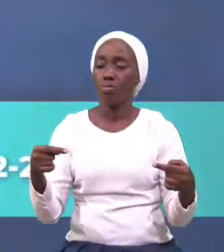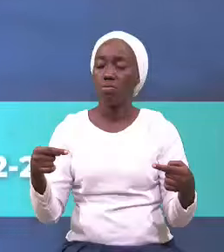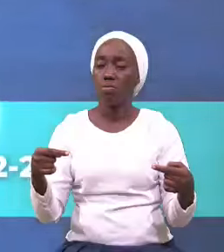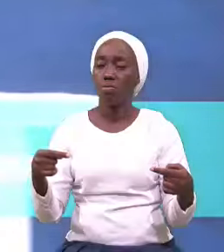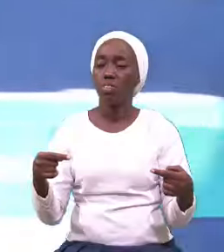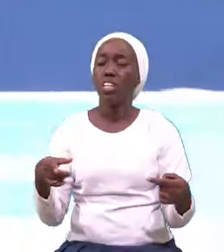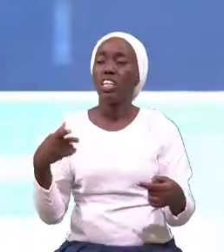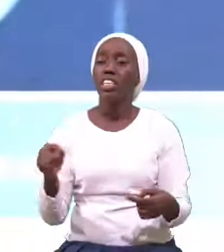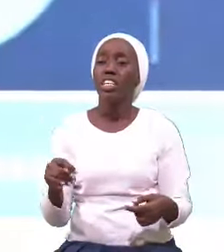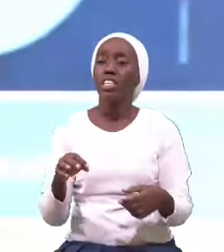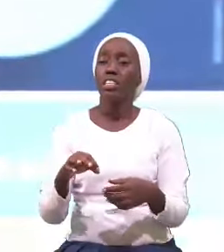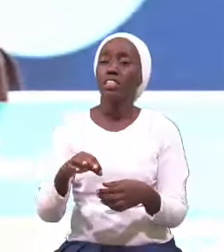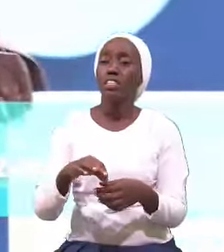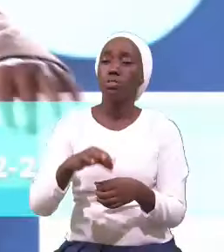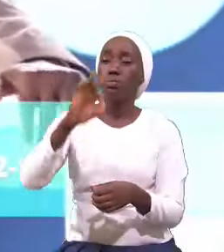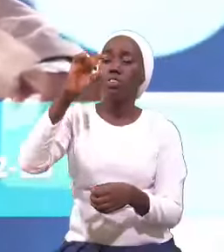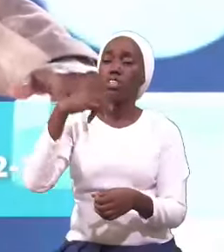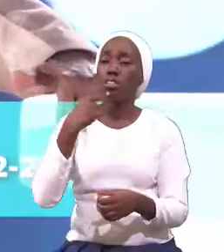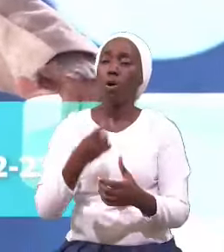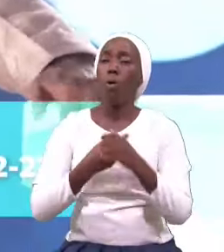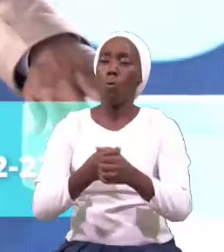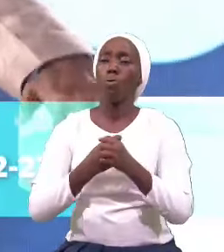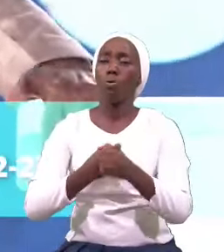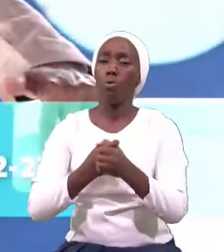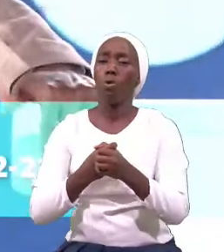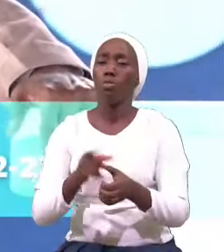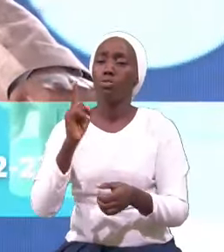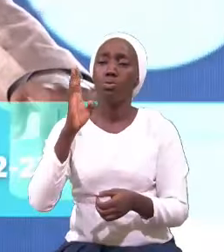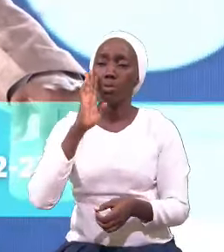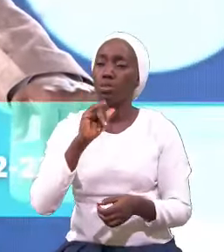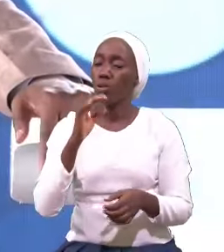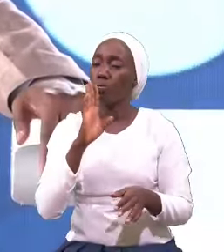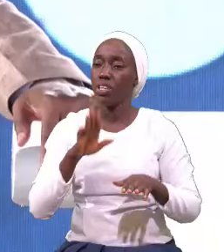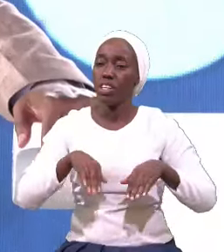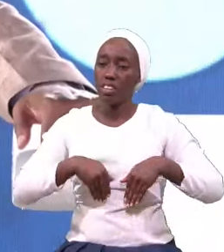The Spirit says, run, you will not be tired.